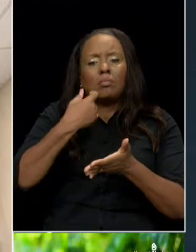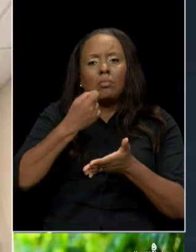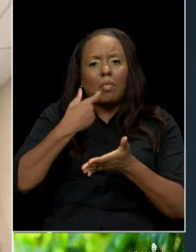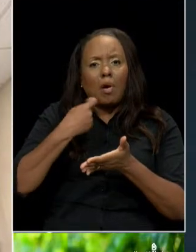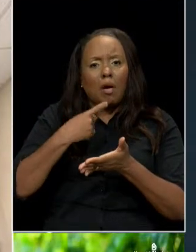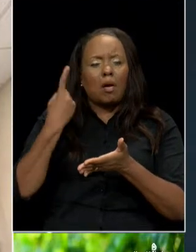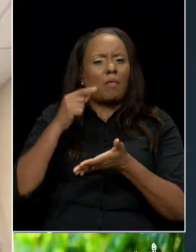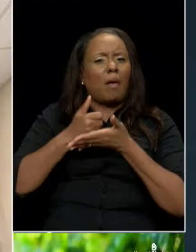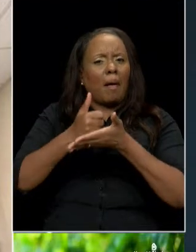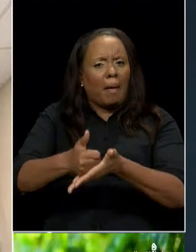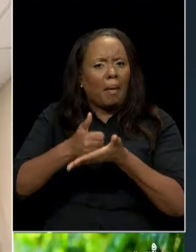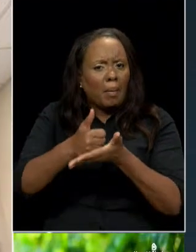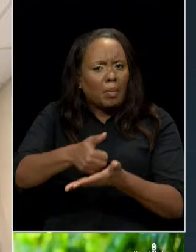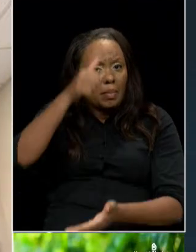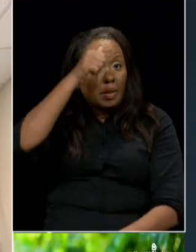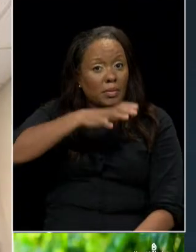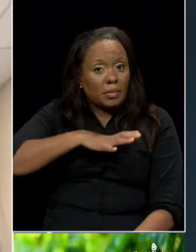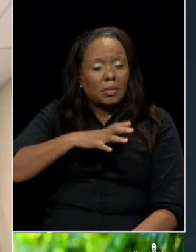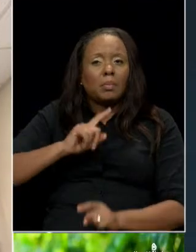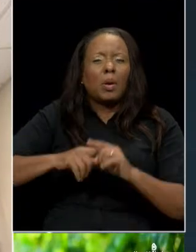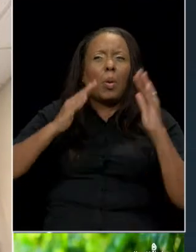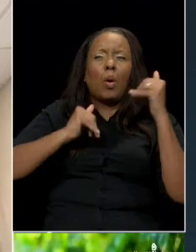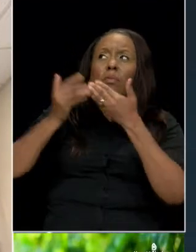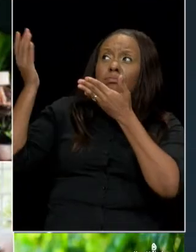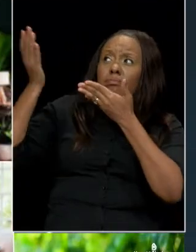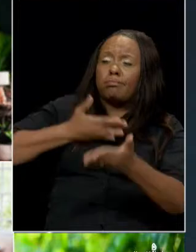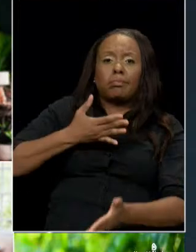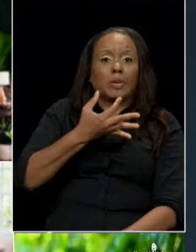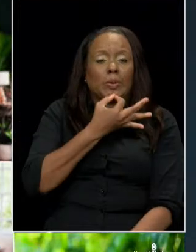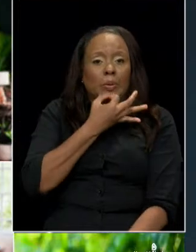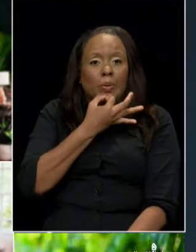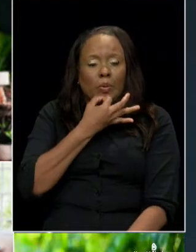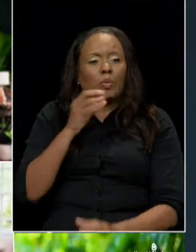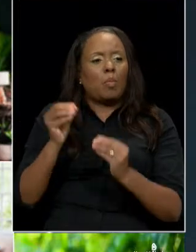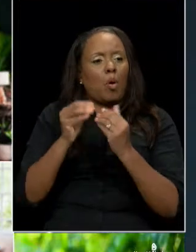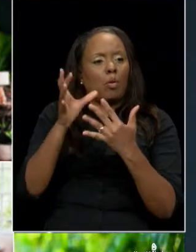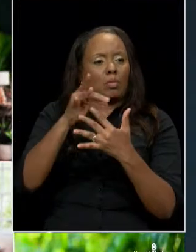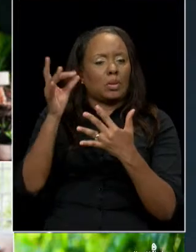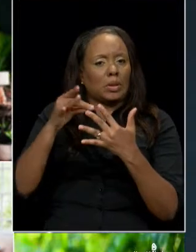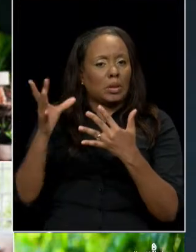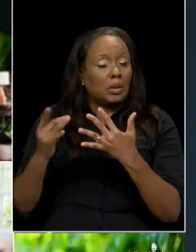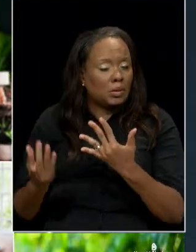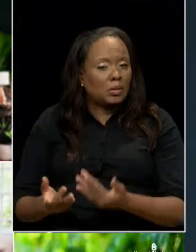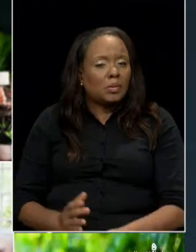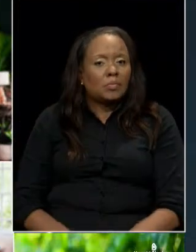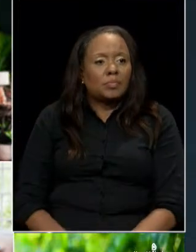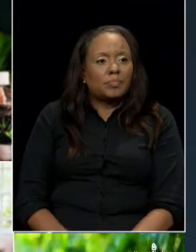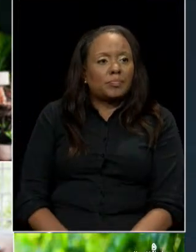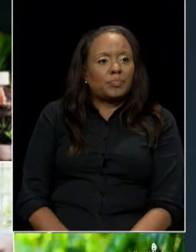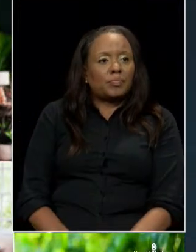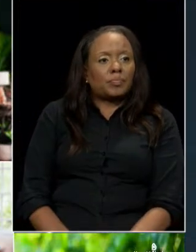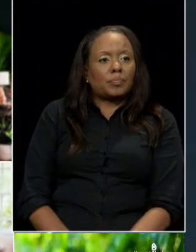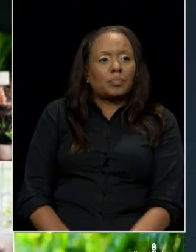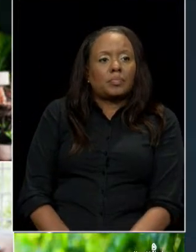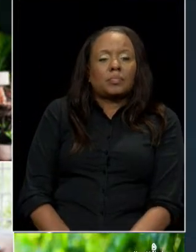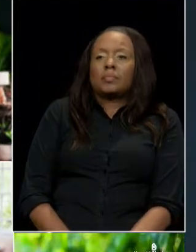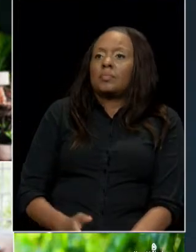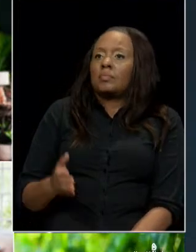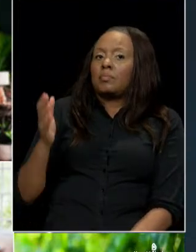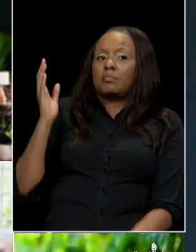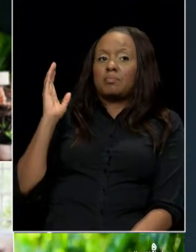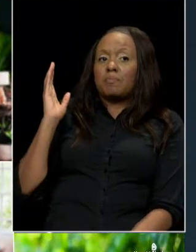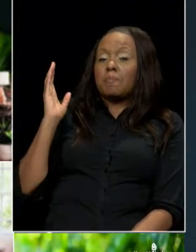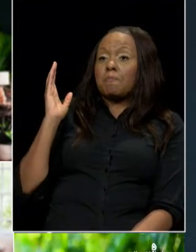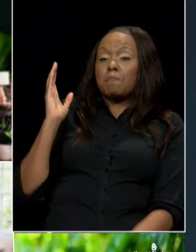chains, but hopefully they will be here soon to give them some more options besides the tablet. You need to explain what